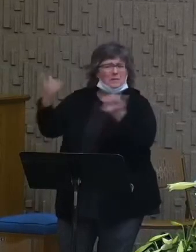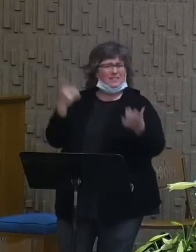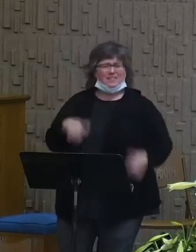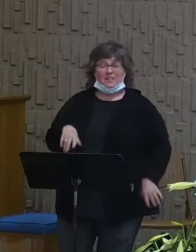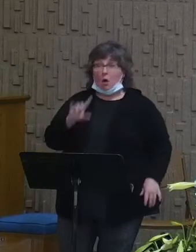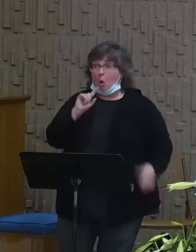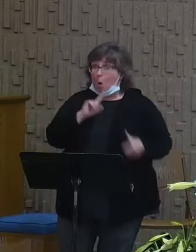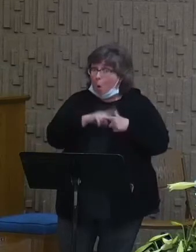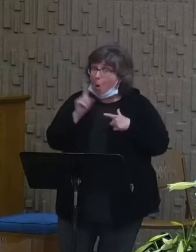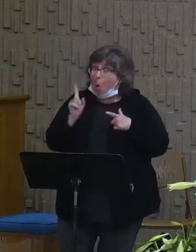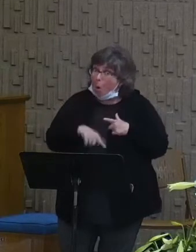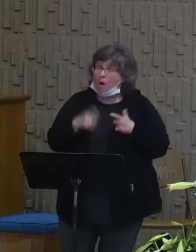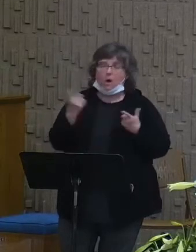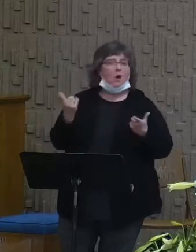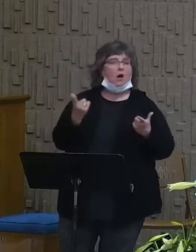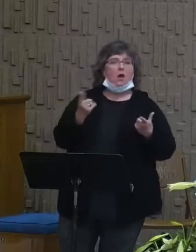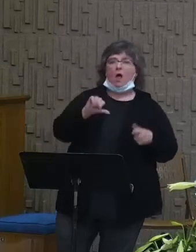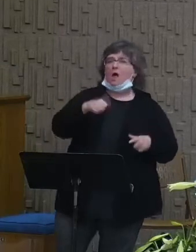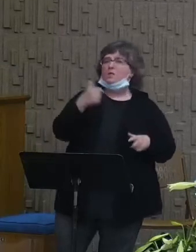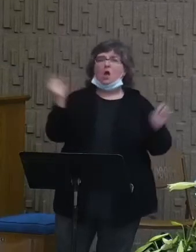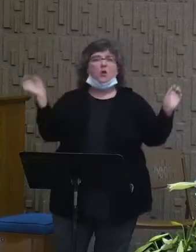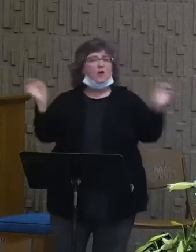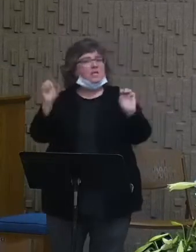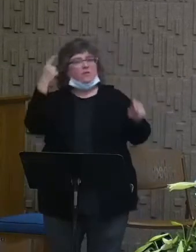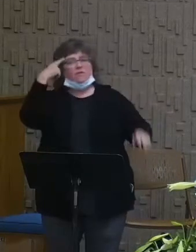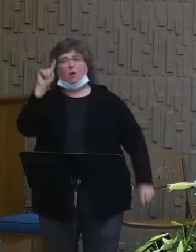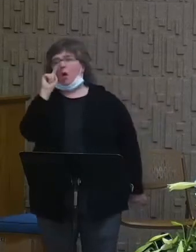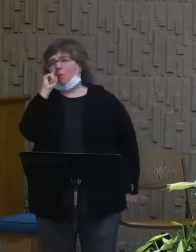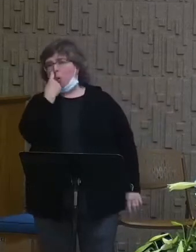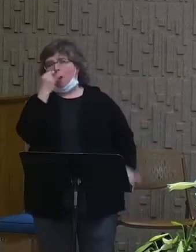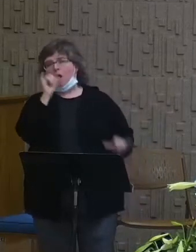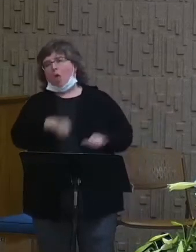Or is it just another Easter?